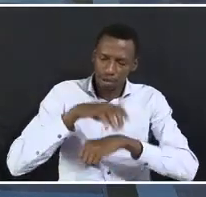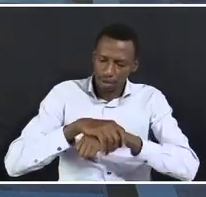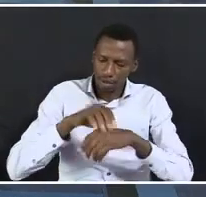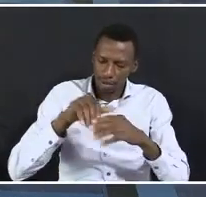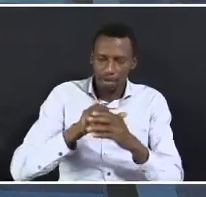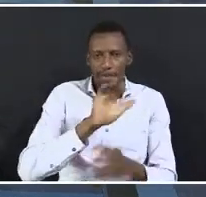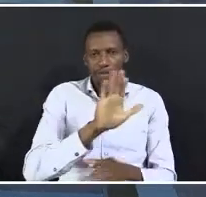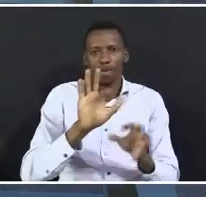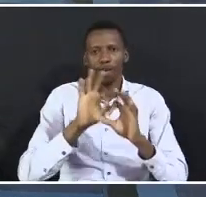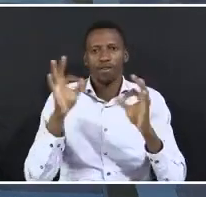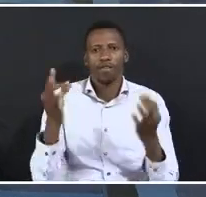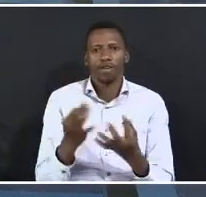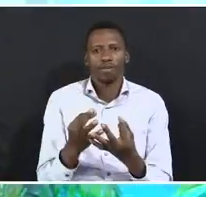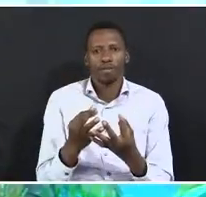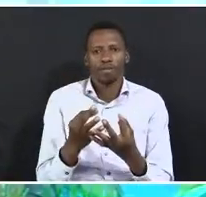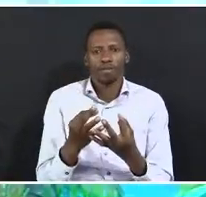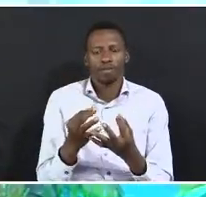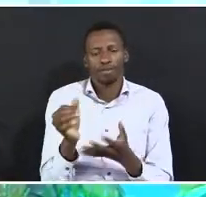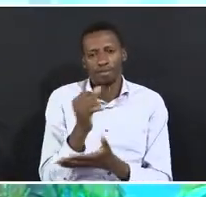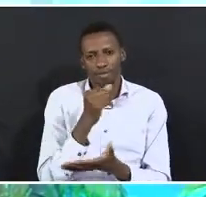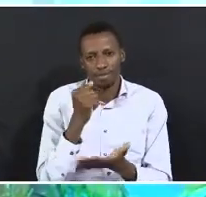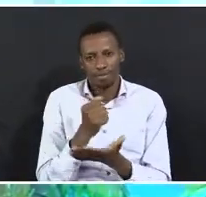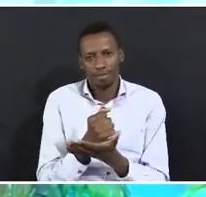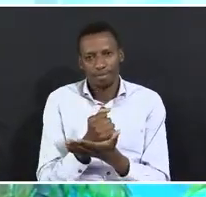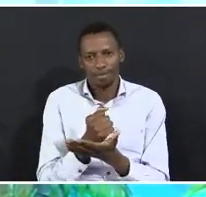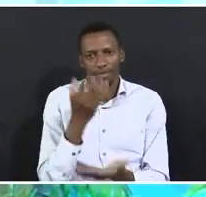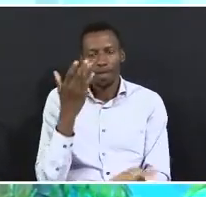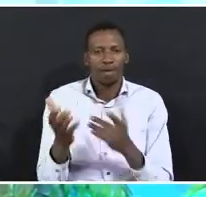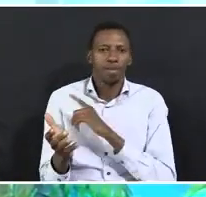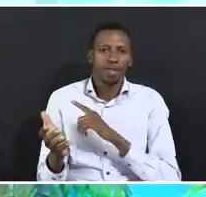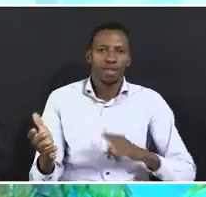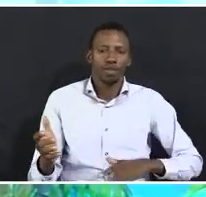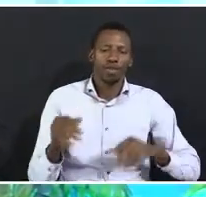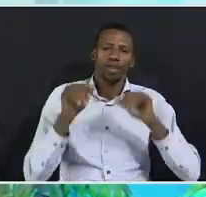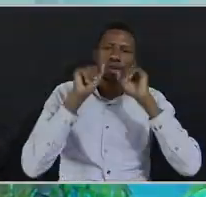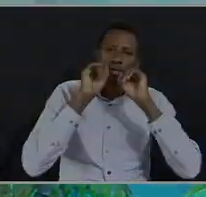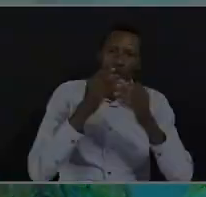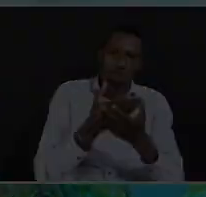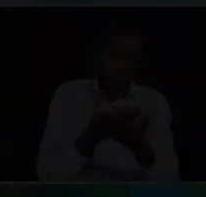May the Lord bless you. May the Lord keep you.